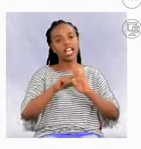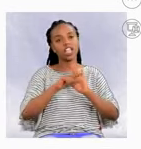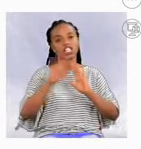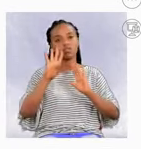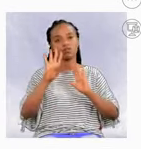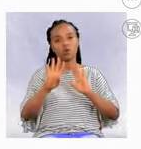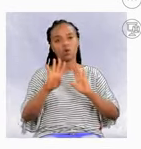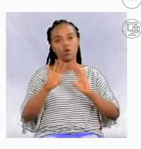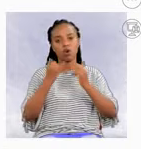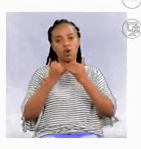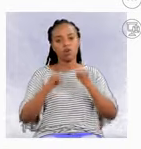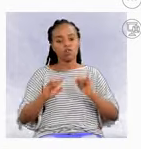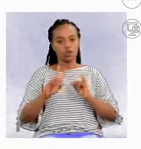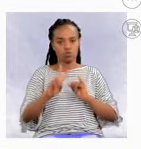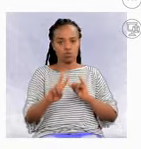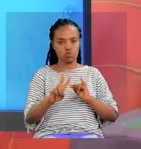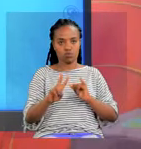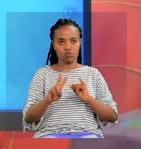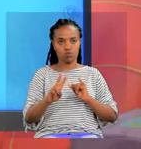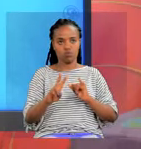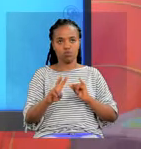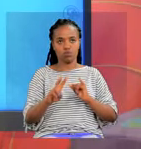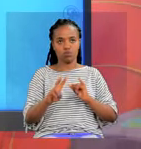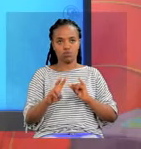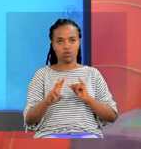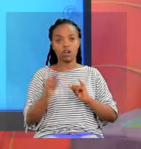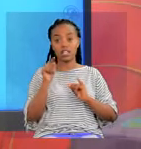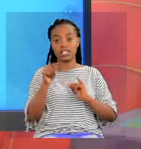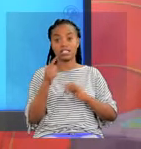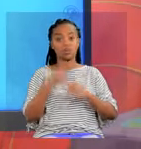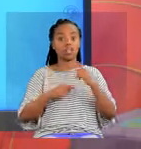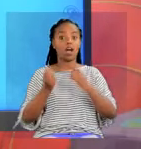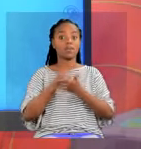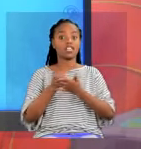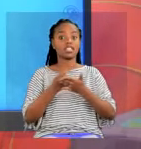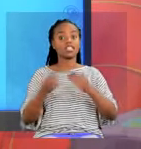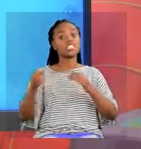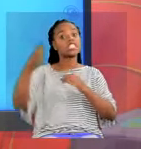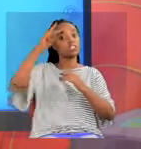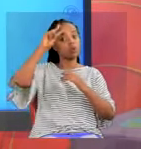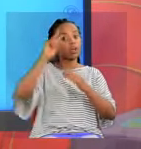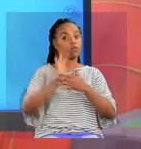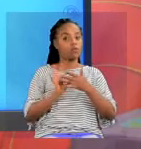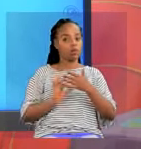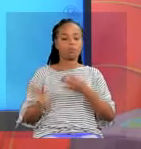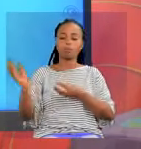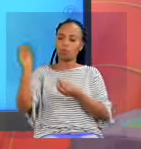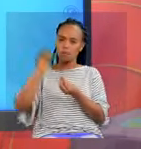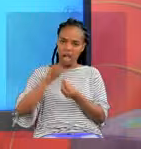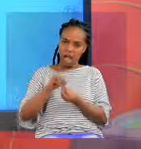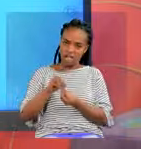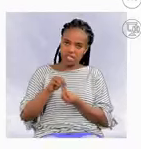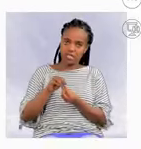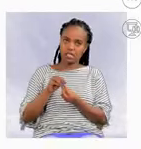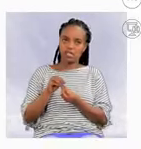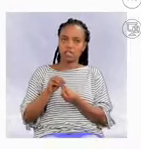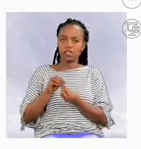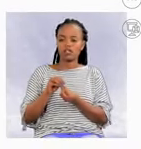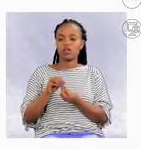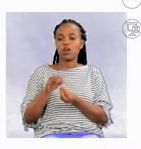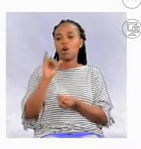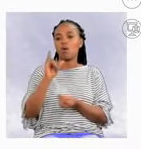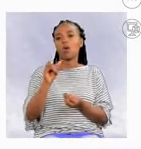4 over 2 square. So this becomes written in square form, plus